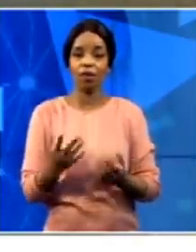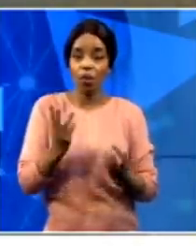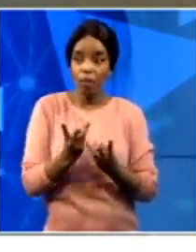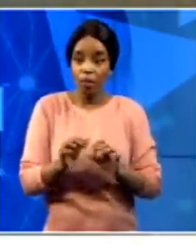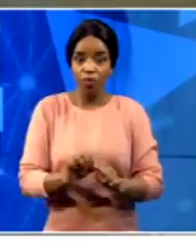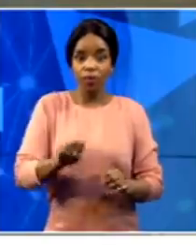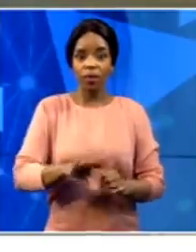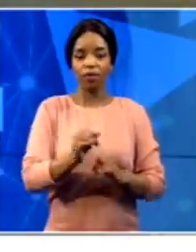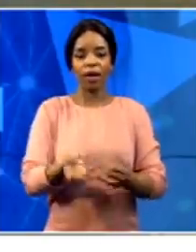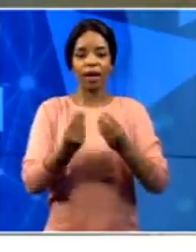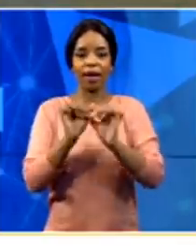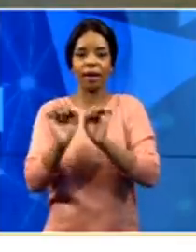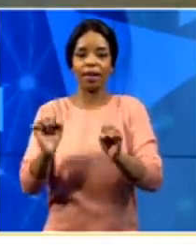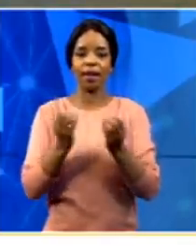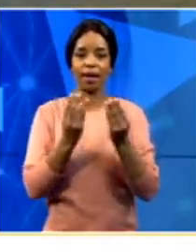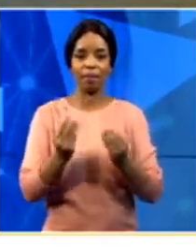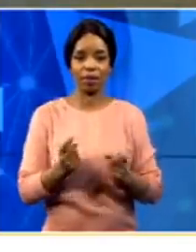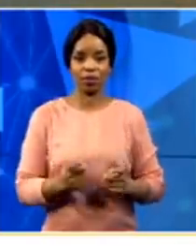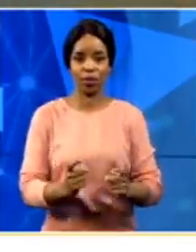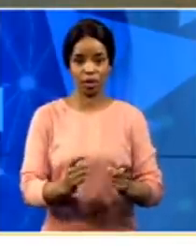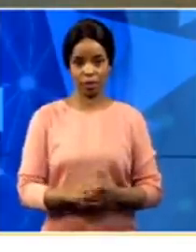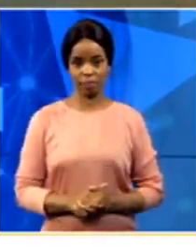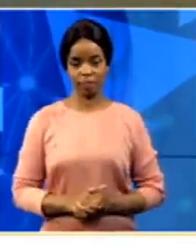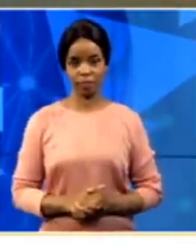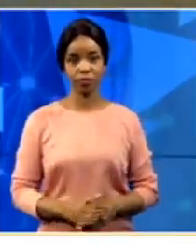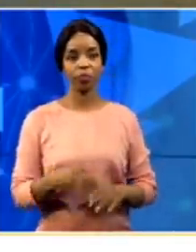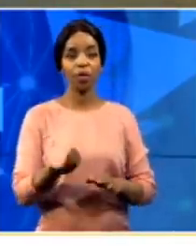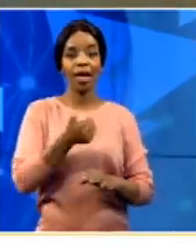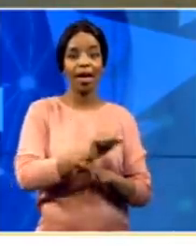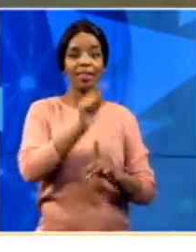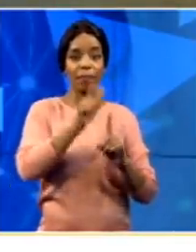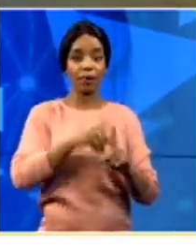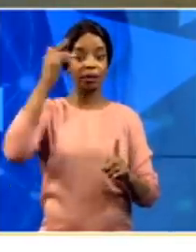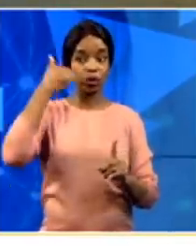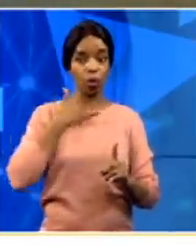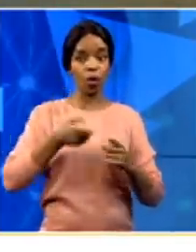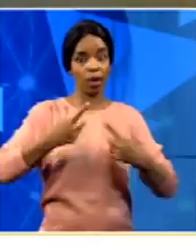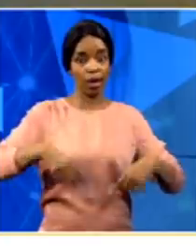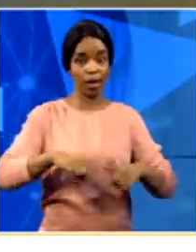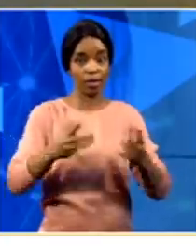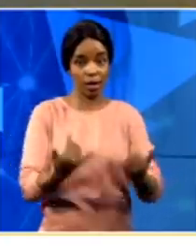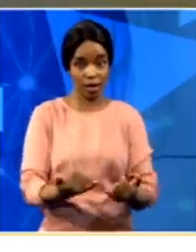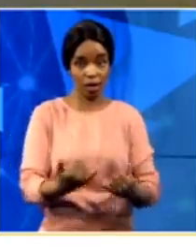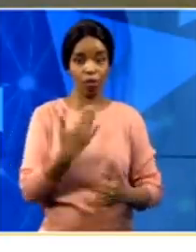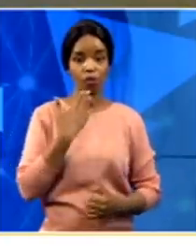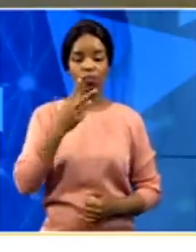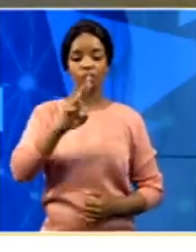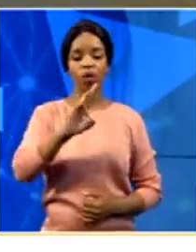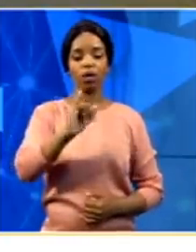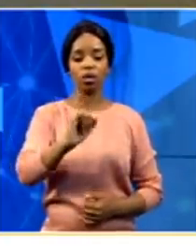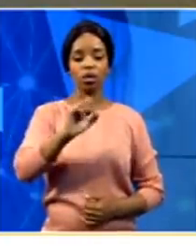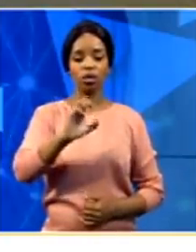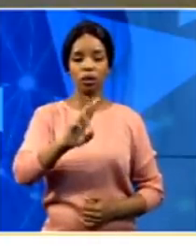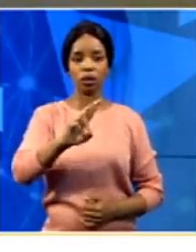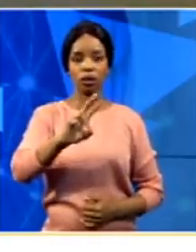possible. All right, Teboho, I got another call for you. It's Richel, who we have on the line from Davidson. Richel, good morning to you. Morning,